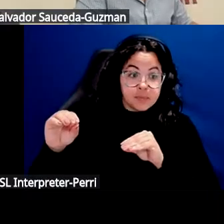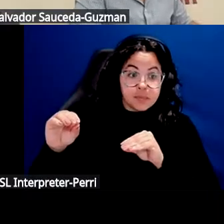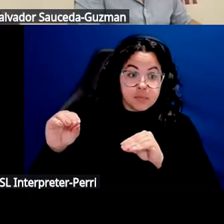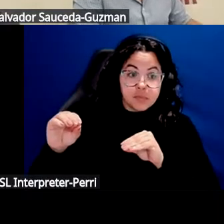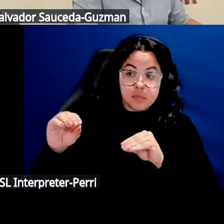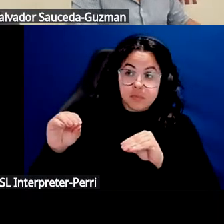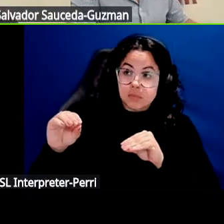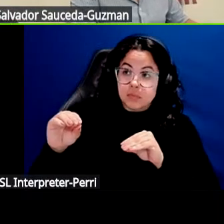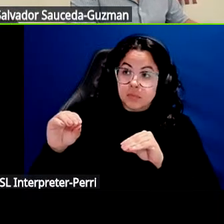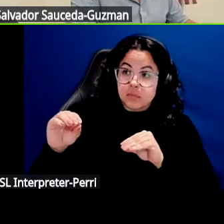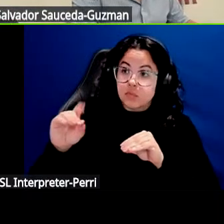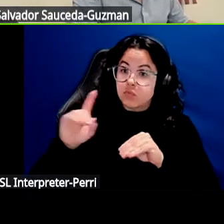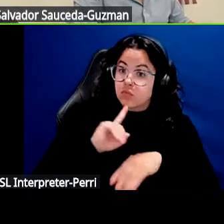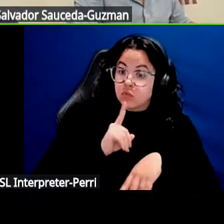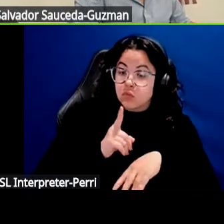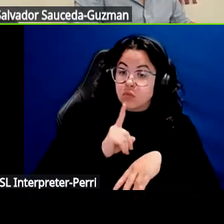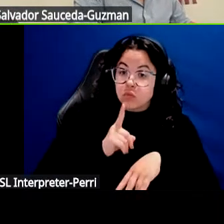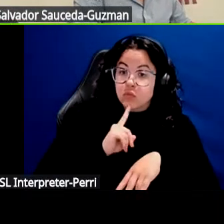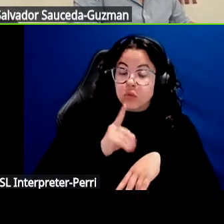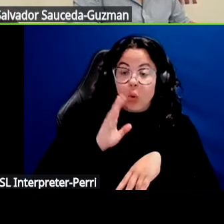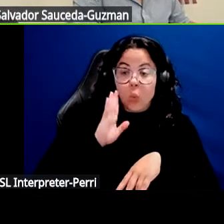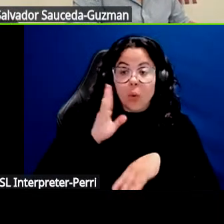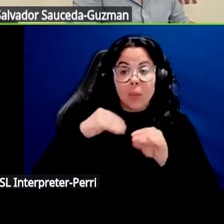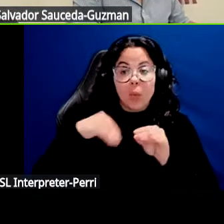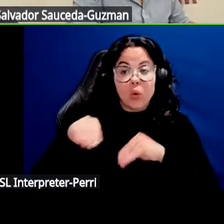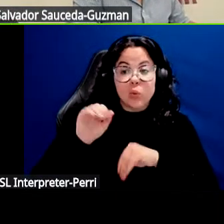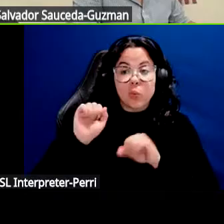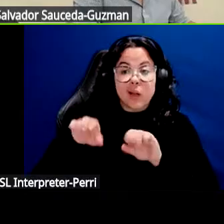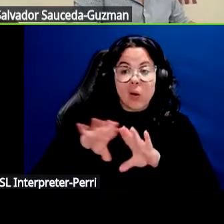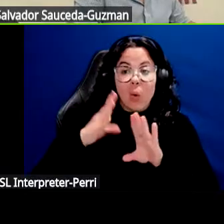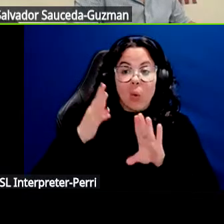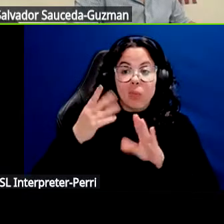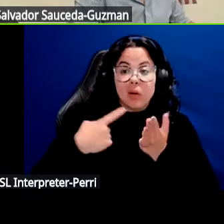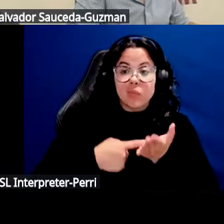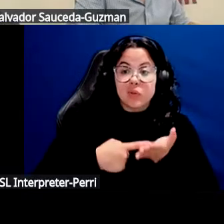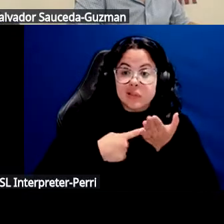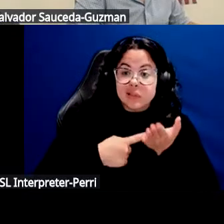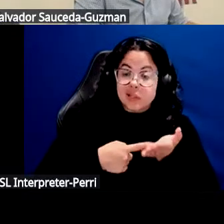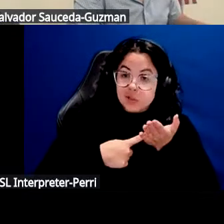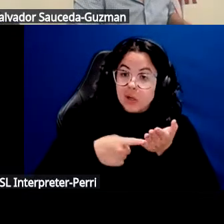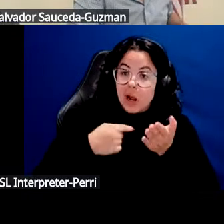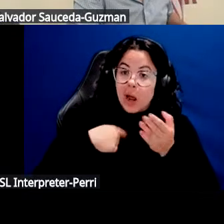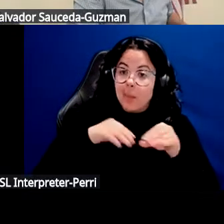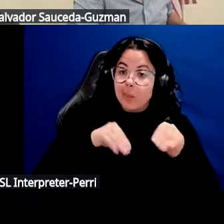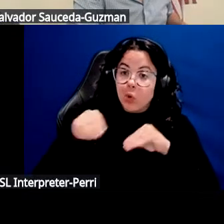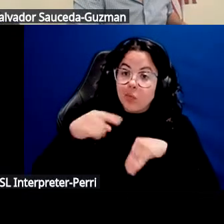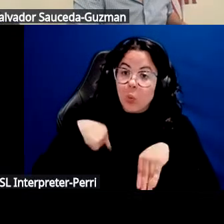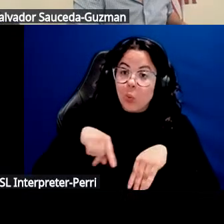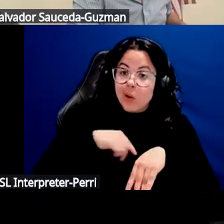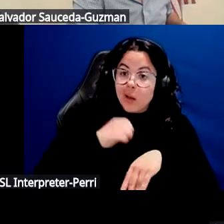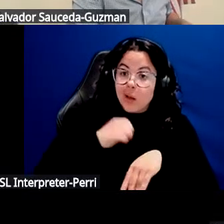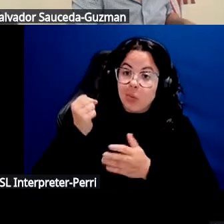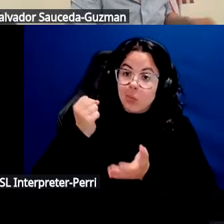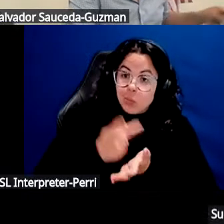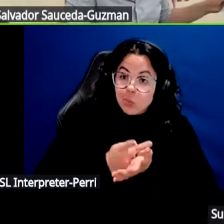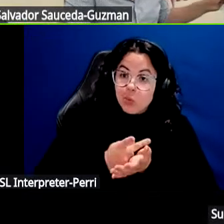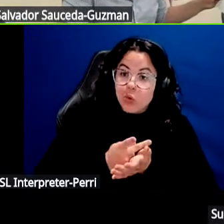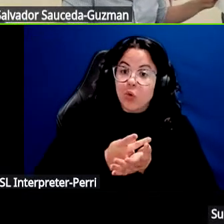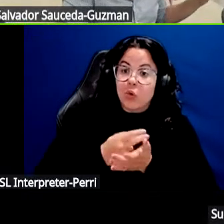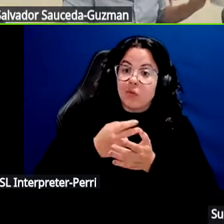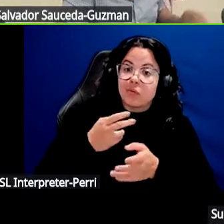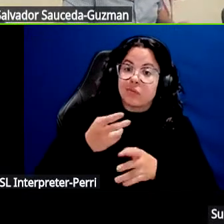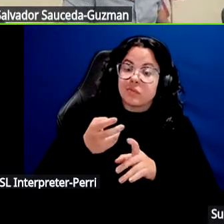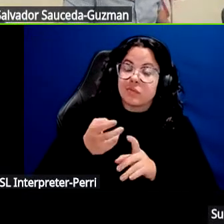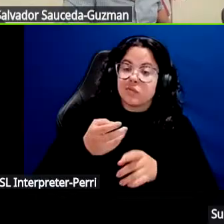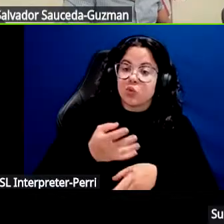Guzman? Sure, I'll make the motion and we can open up for discussion. Okay. I move that we approve the received invoice